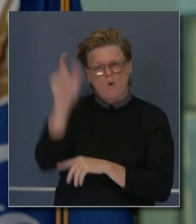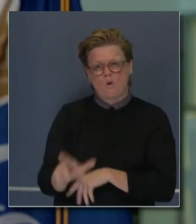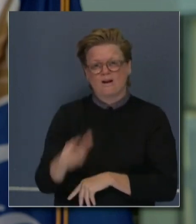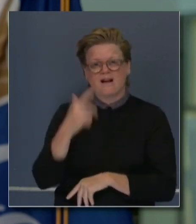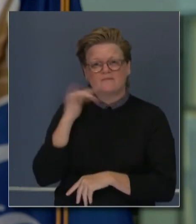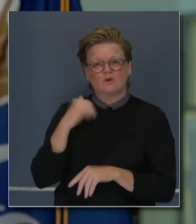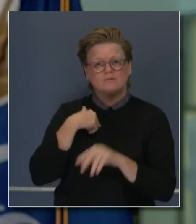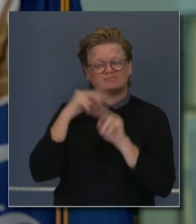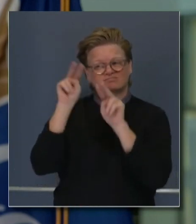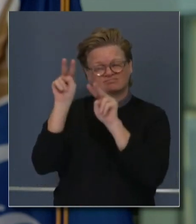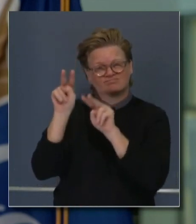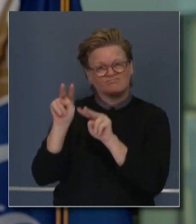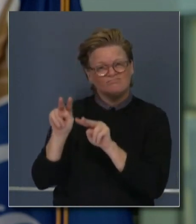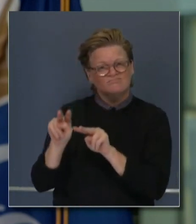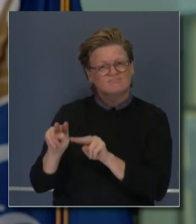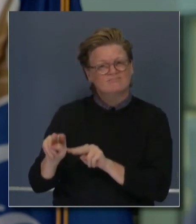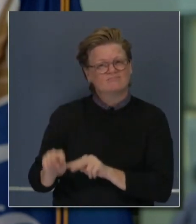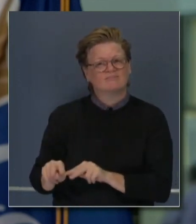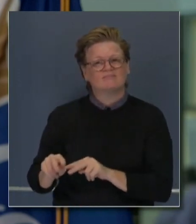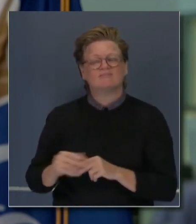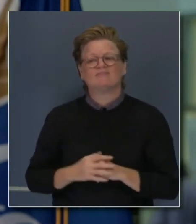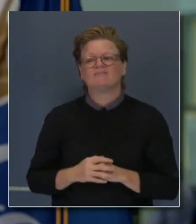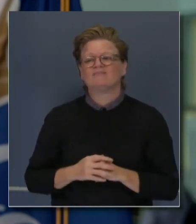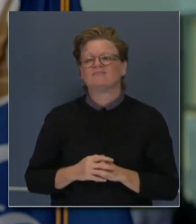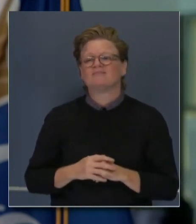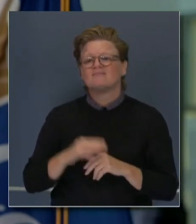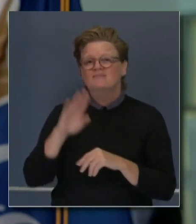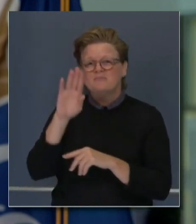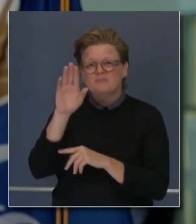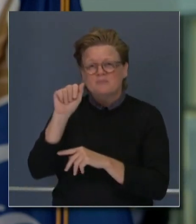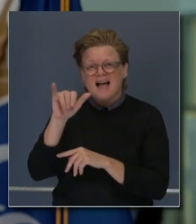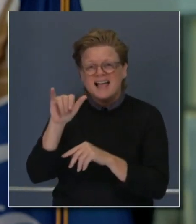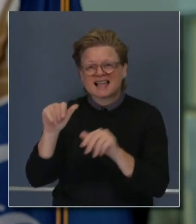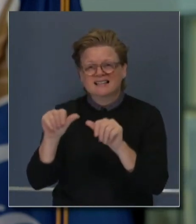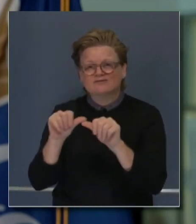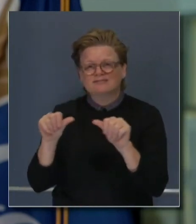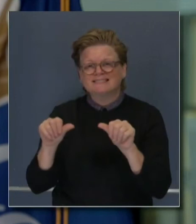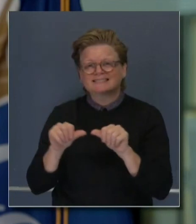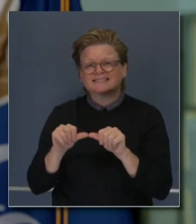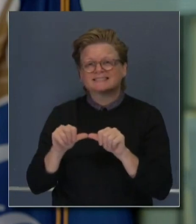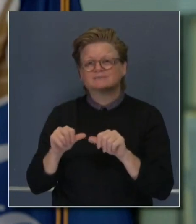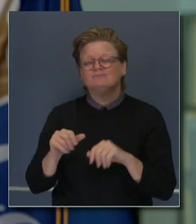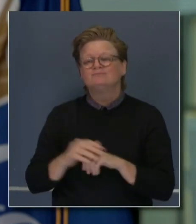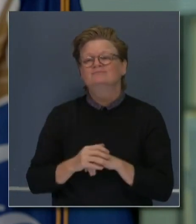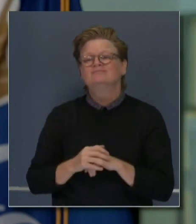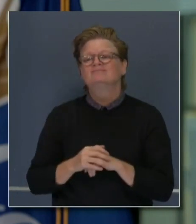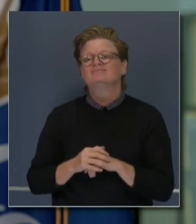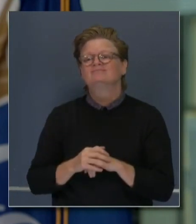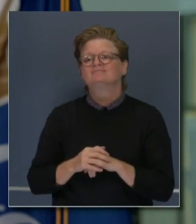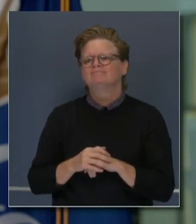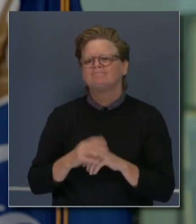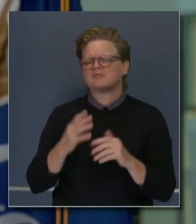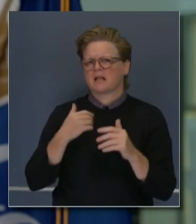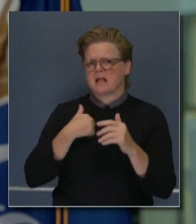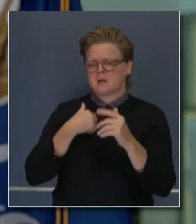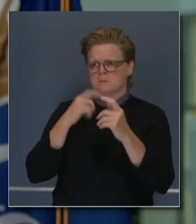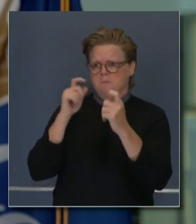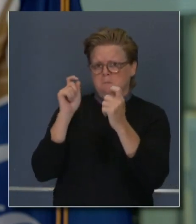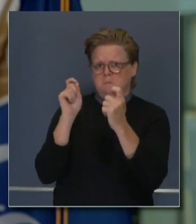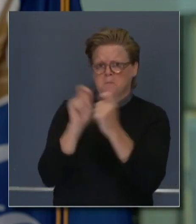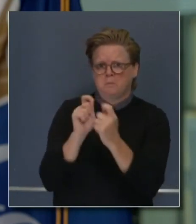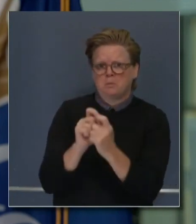state, including some others in the Bay Area, not just in Sacramento. So I don't, with respect, have the details of